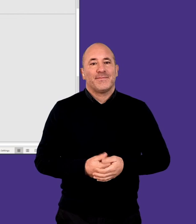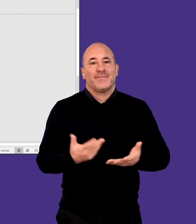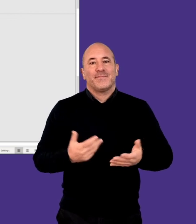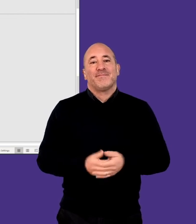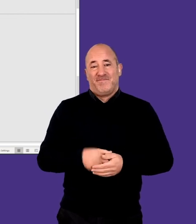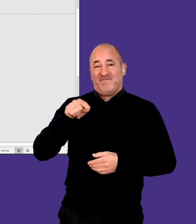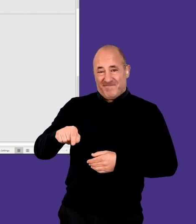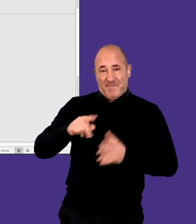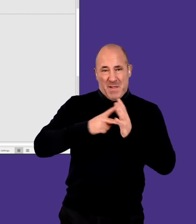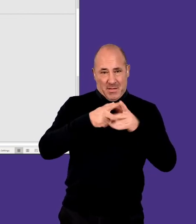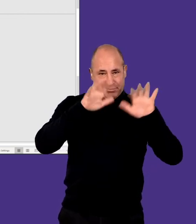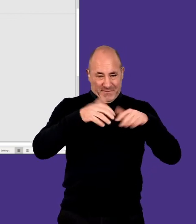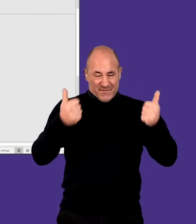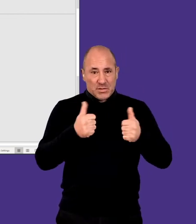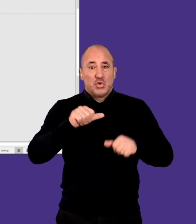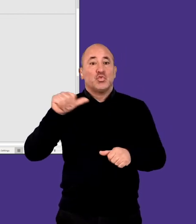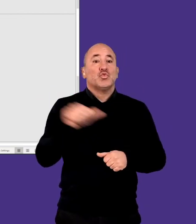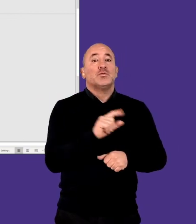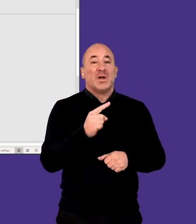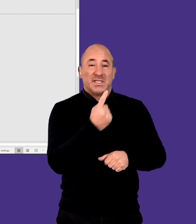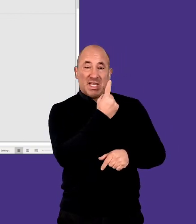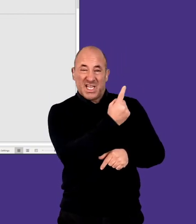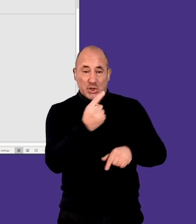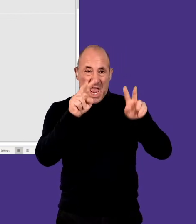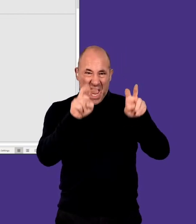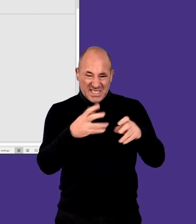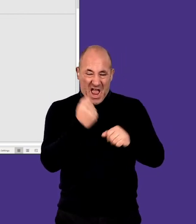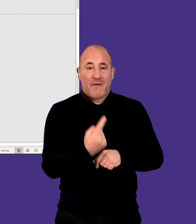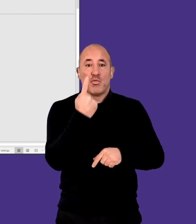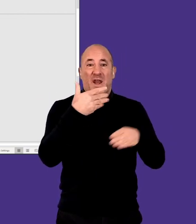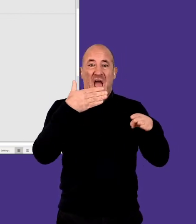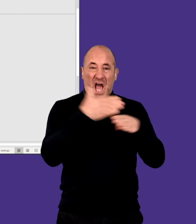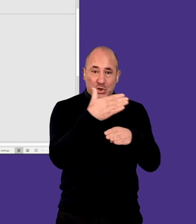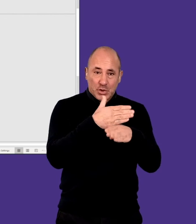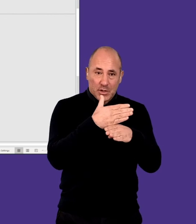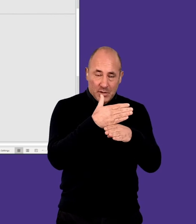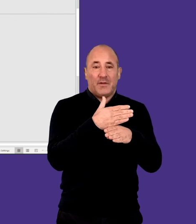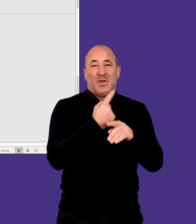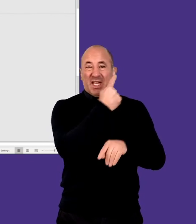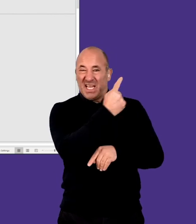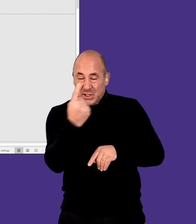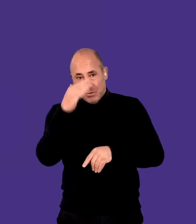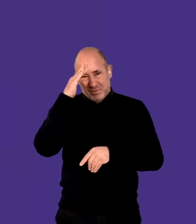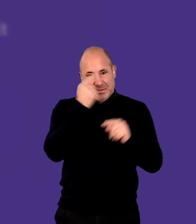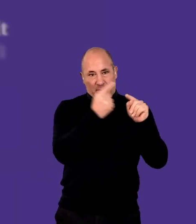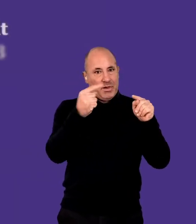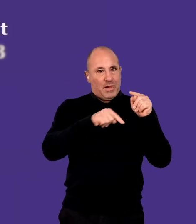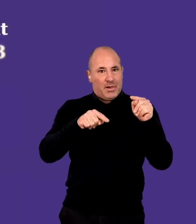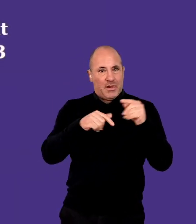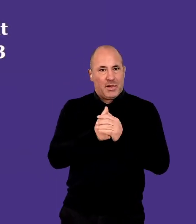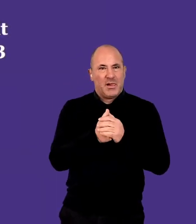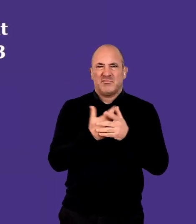completed investment principle plan should have at least 1 action under each heading for every investment principle. You'll